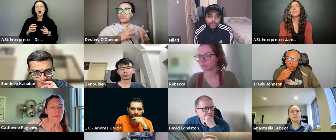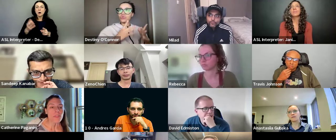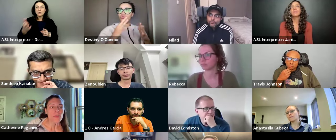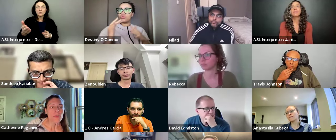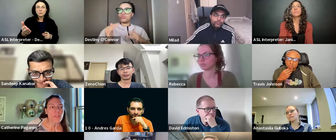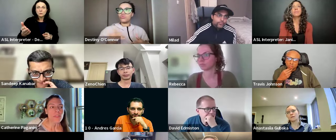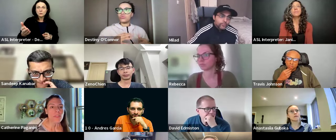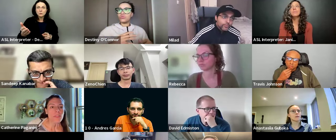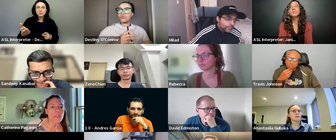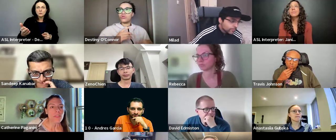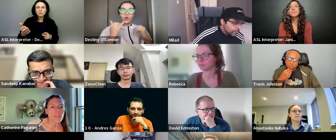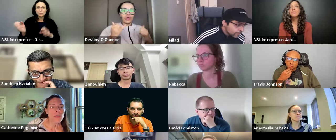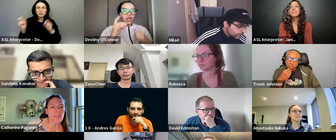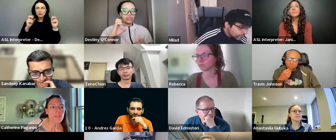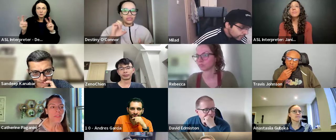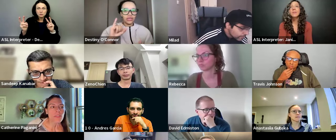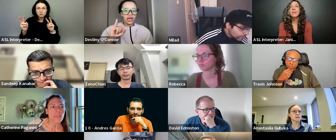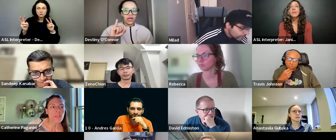oops.